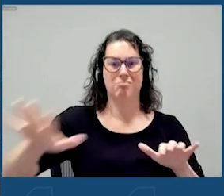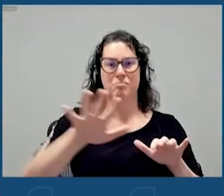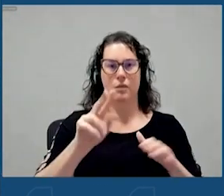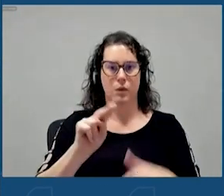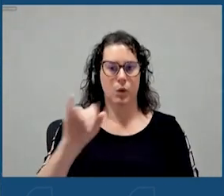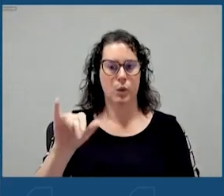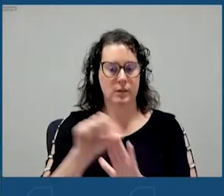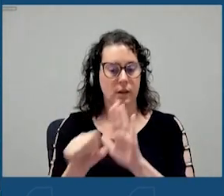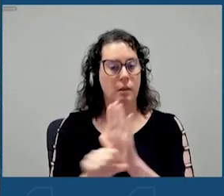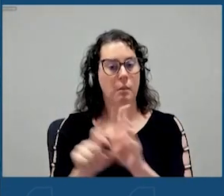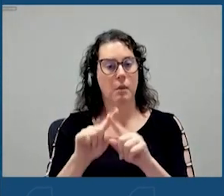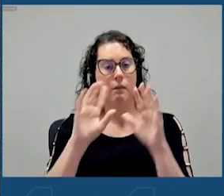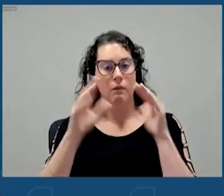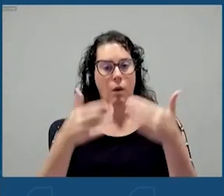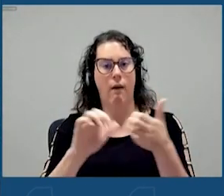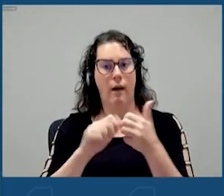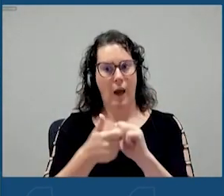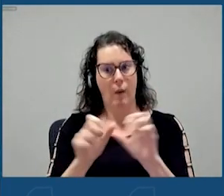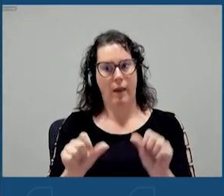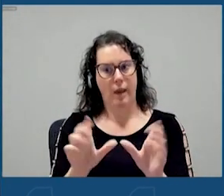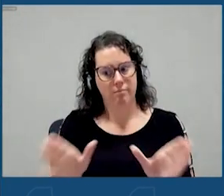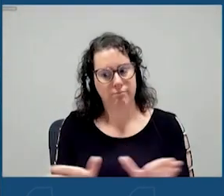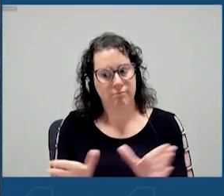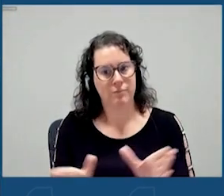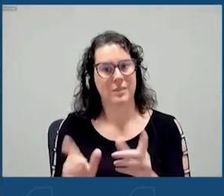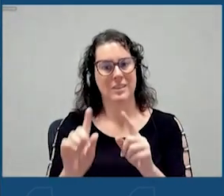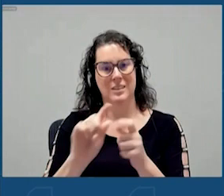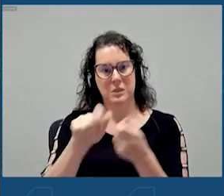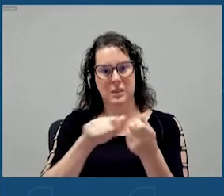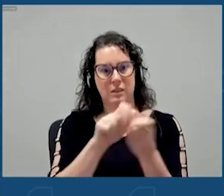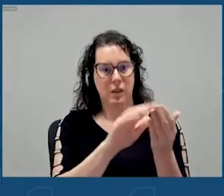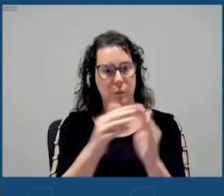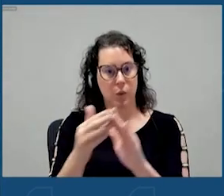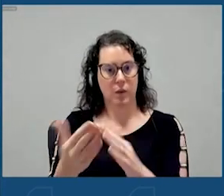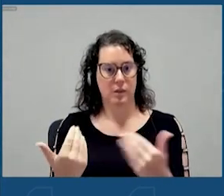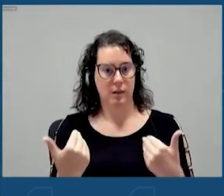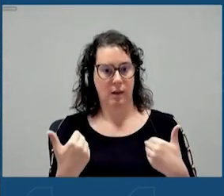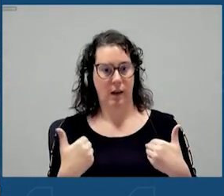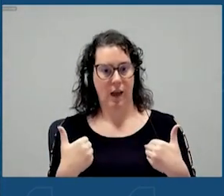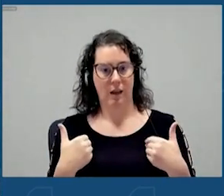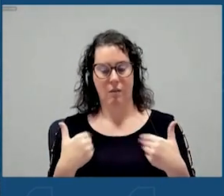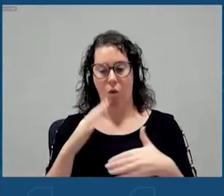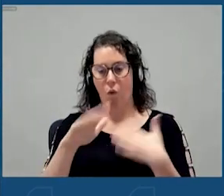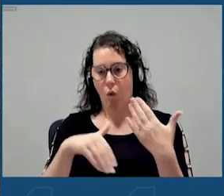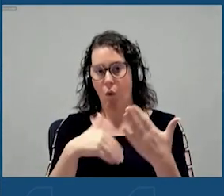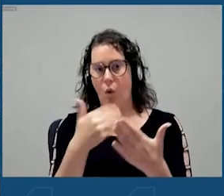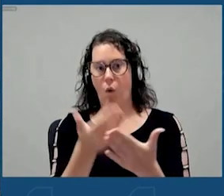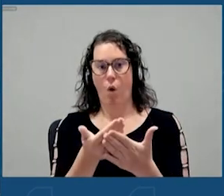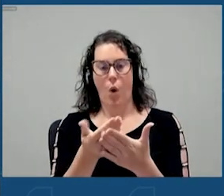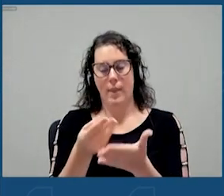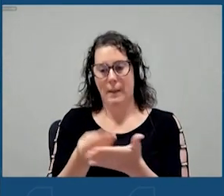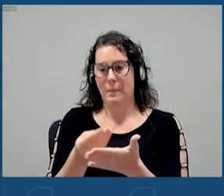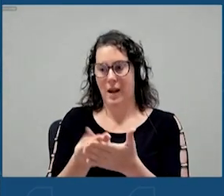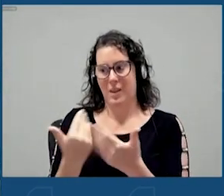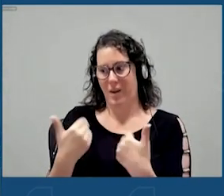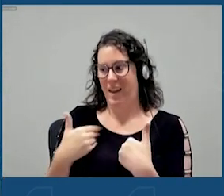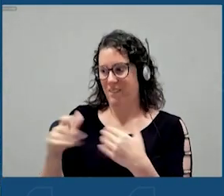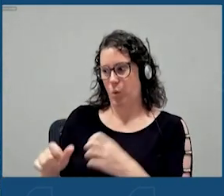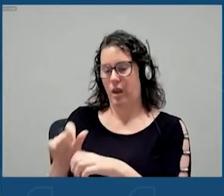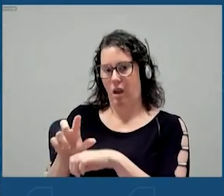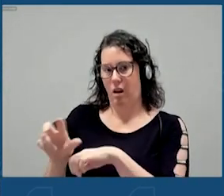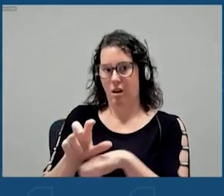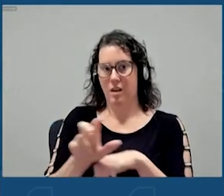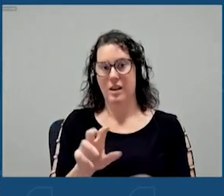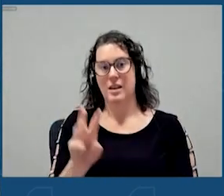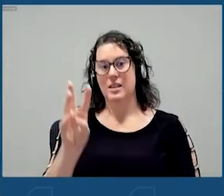focusing on how I can incentivize communities. So I have gathered up all the discretionary funding that we have,